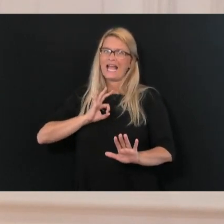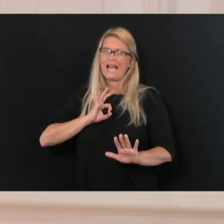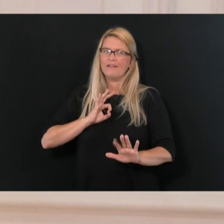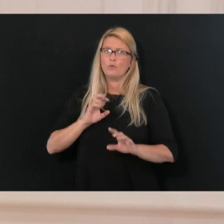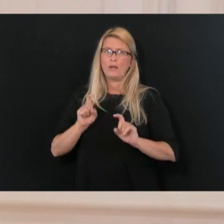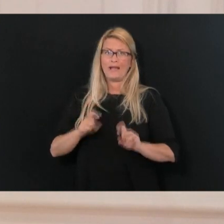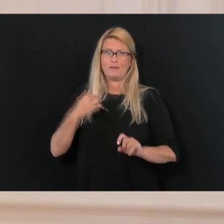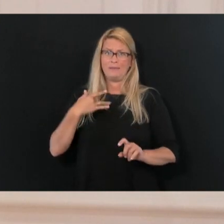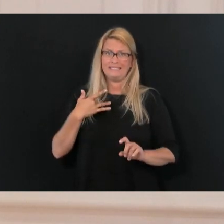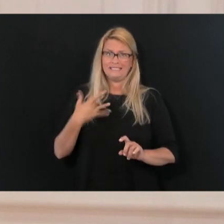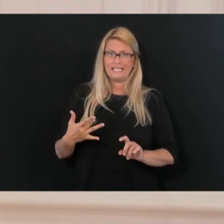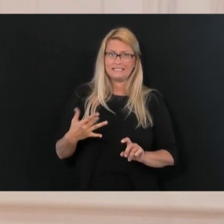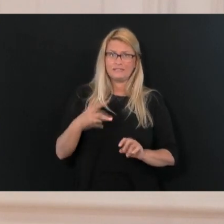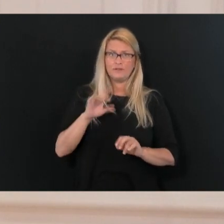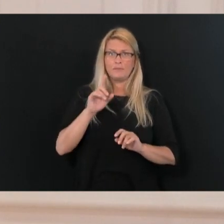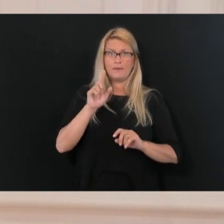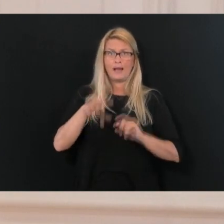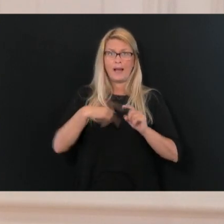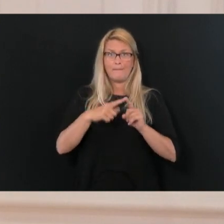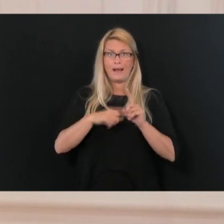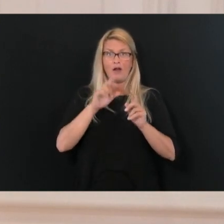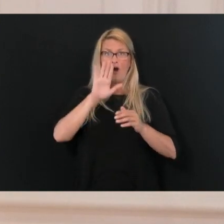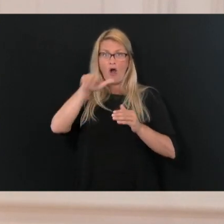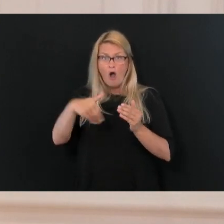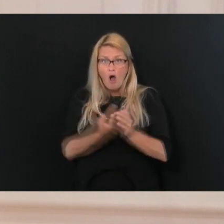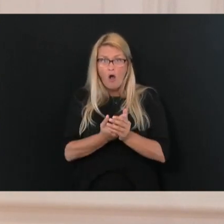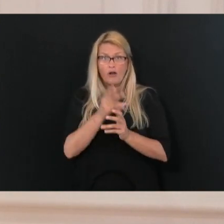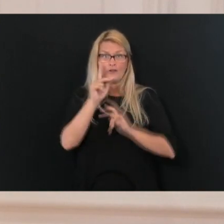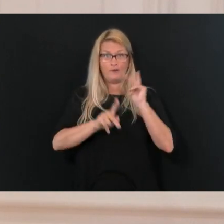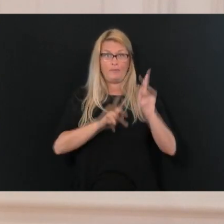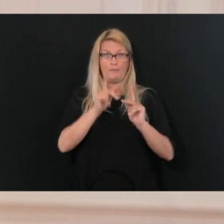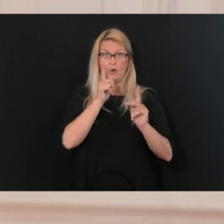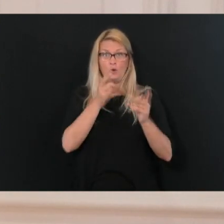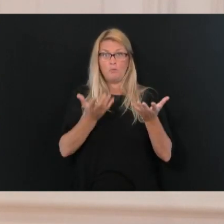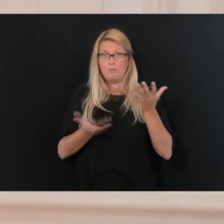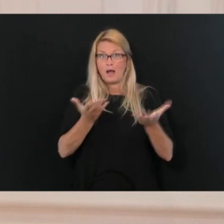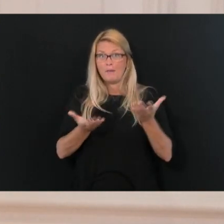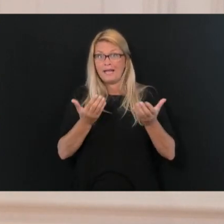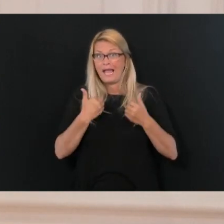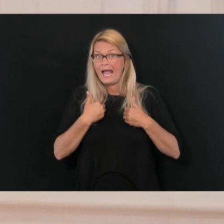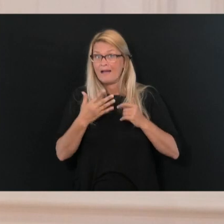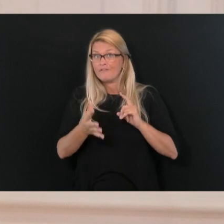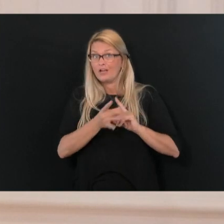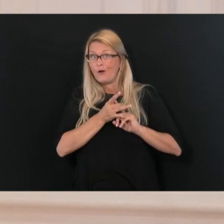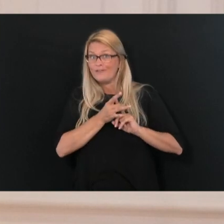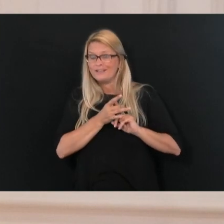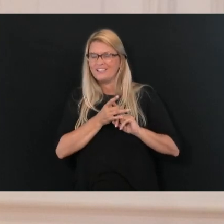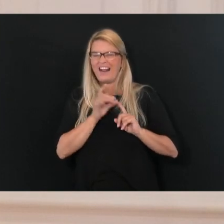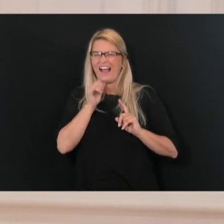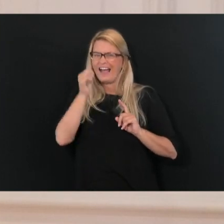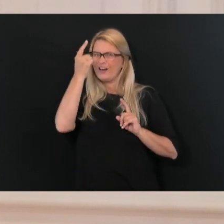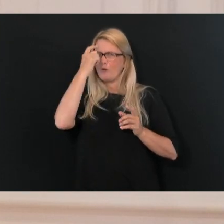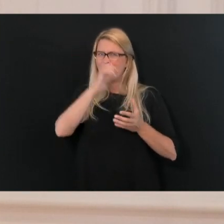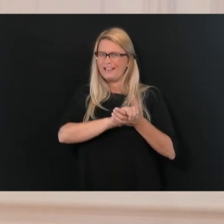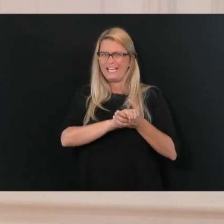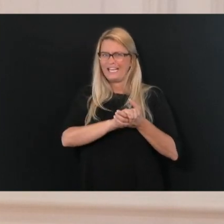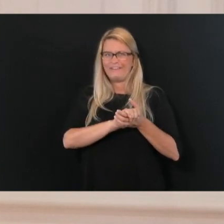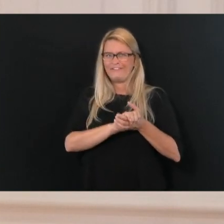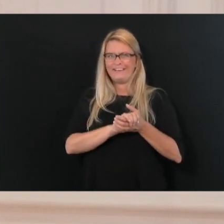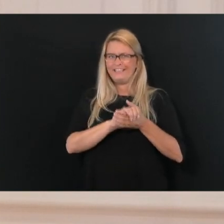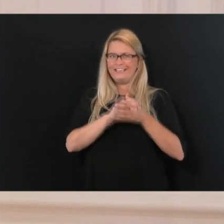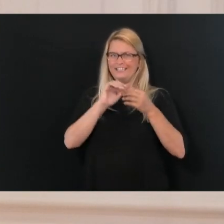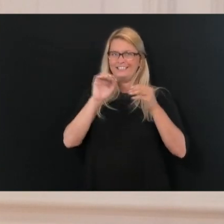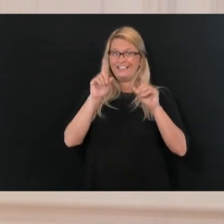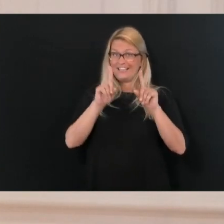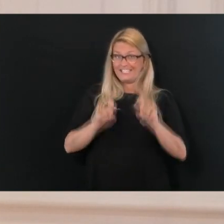sensitive at picking up all the people that could have COVID. So I don't know if the test is quite ready for the level of sensitivity,